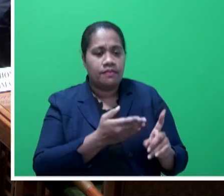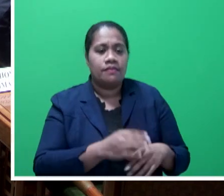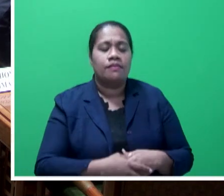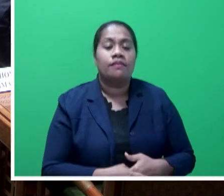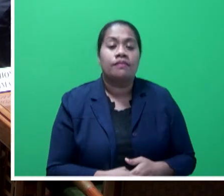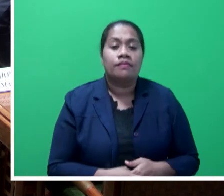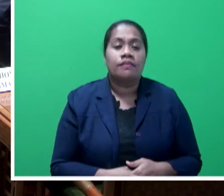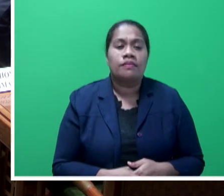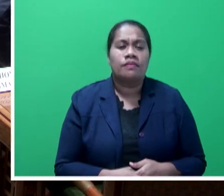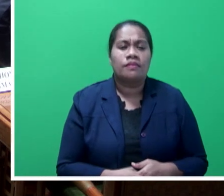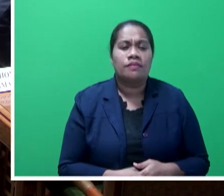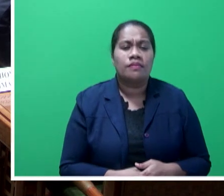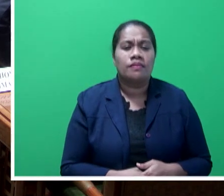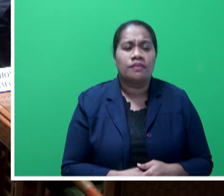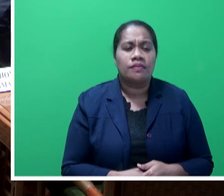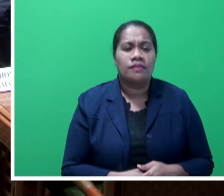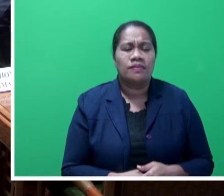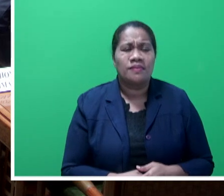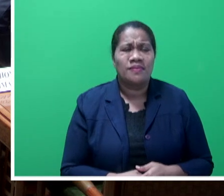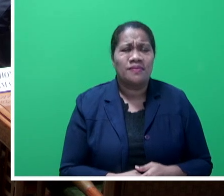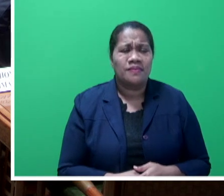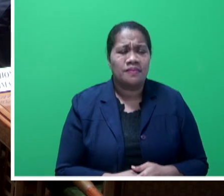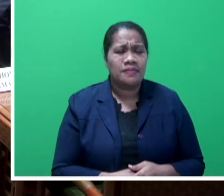Thank you, Mr. Speaker,